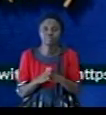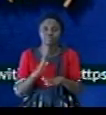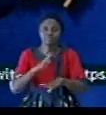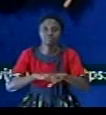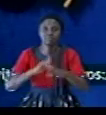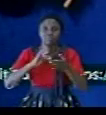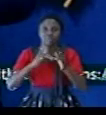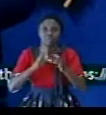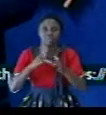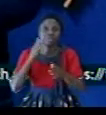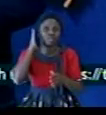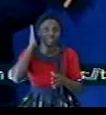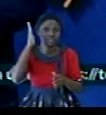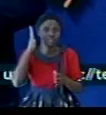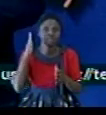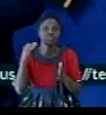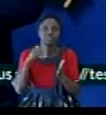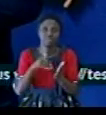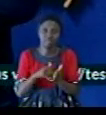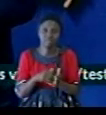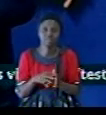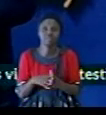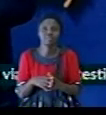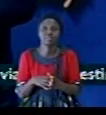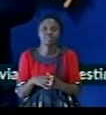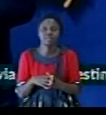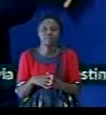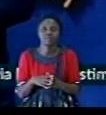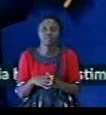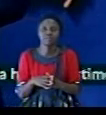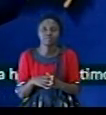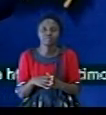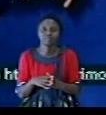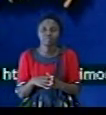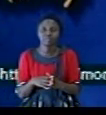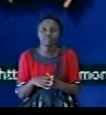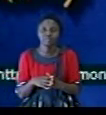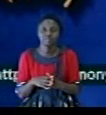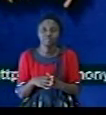testimonies again where we're still organizing the test fires here.